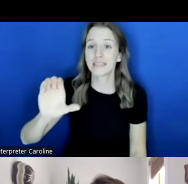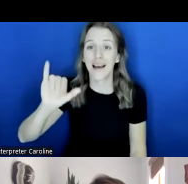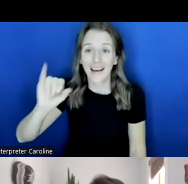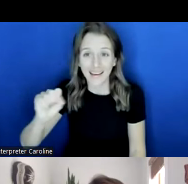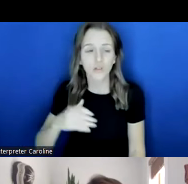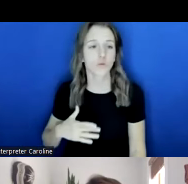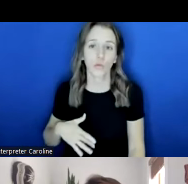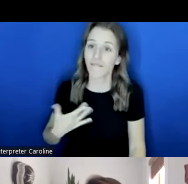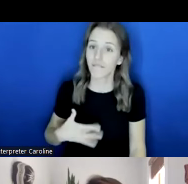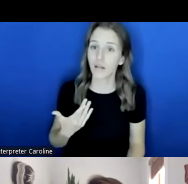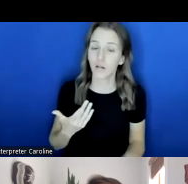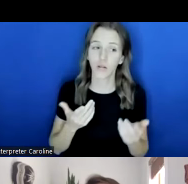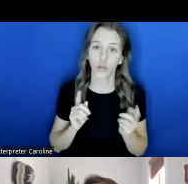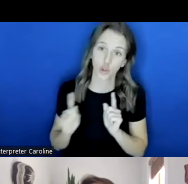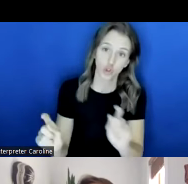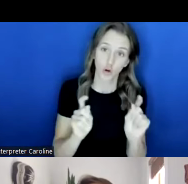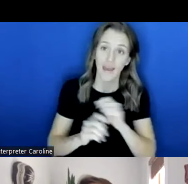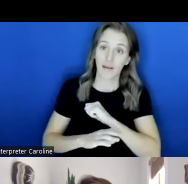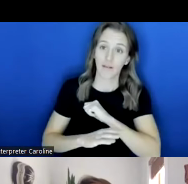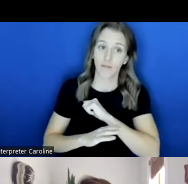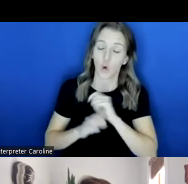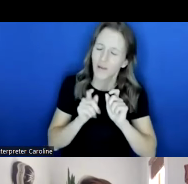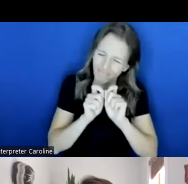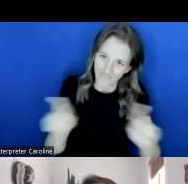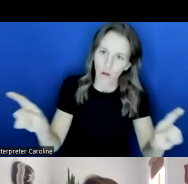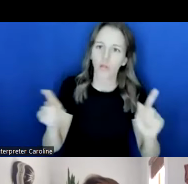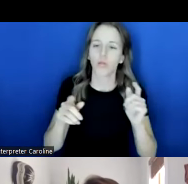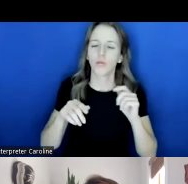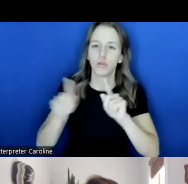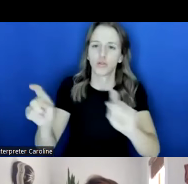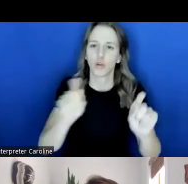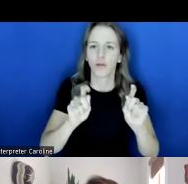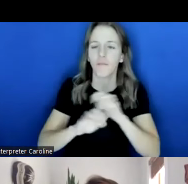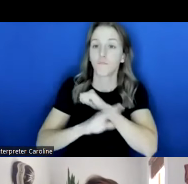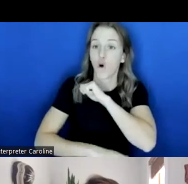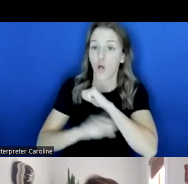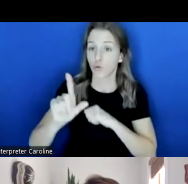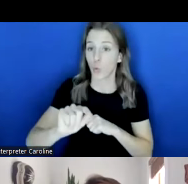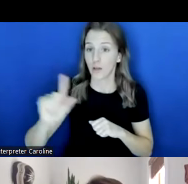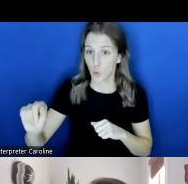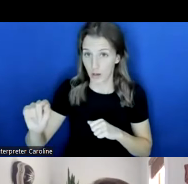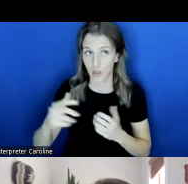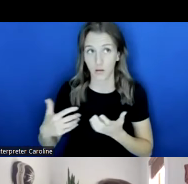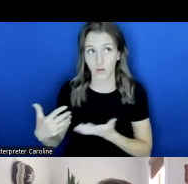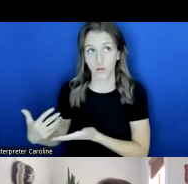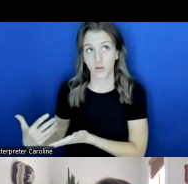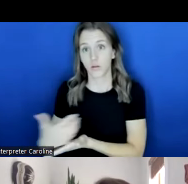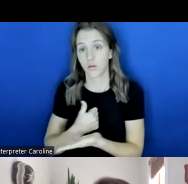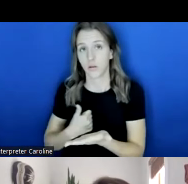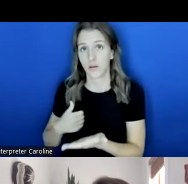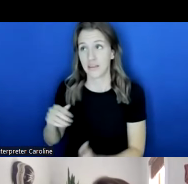in the fall of 2020, and we're able to share results by December of